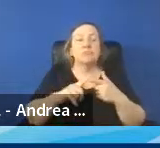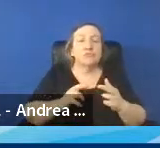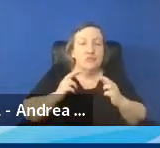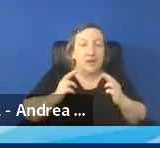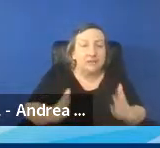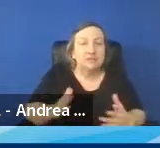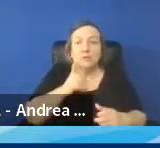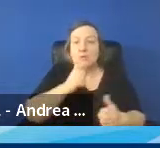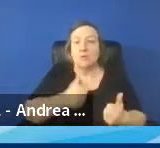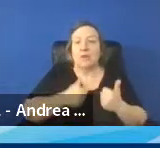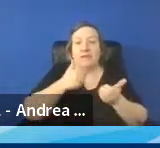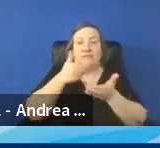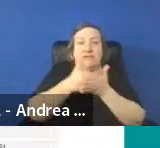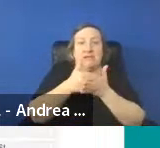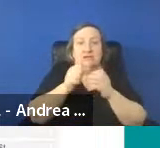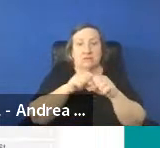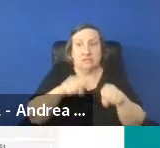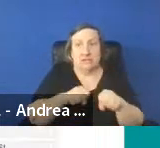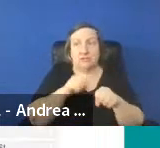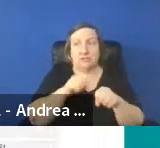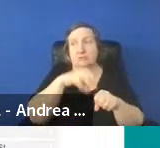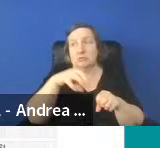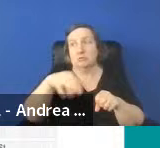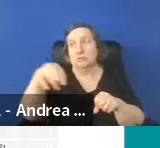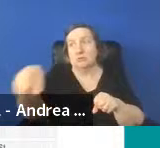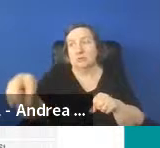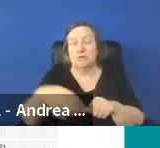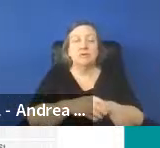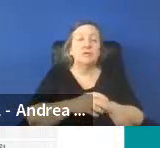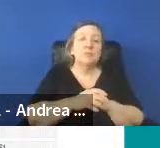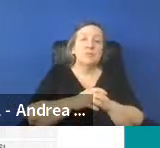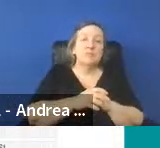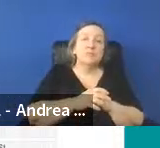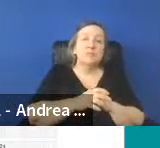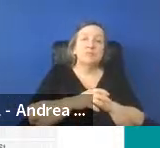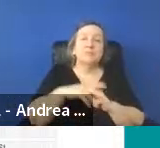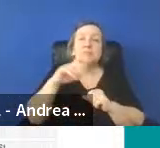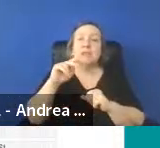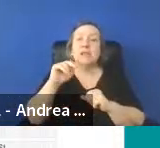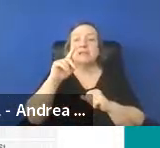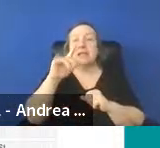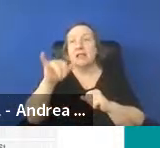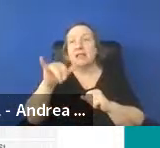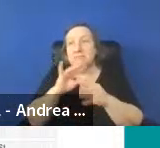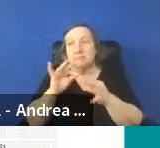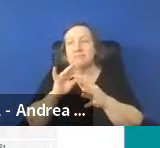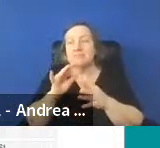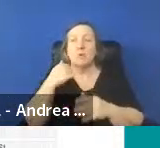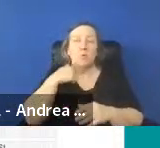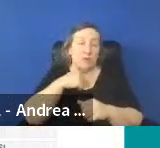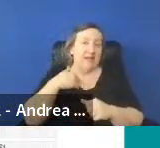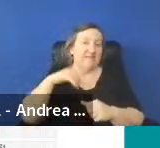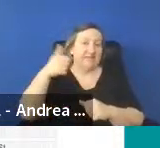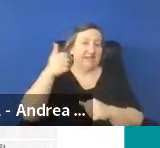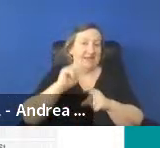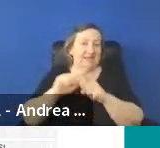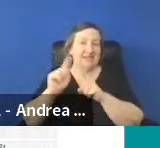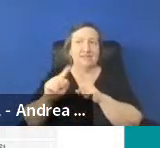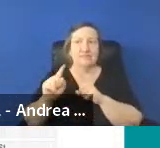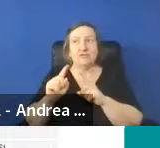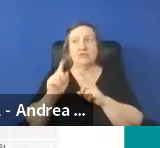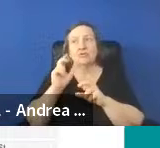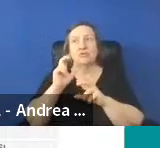who live near stations, again, as Kelly went over, we have these 10 different representative